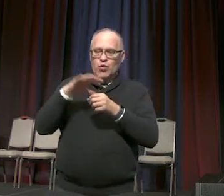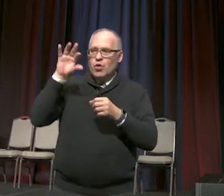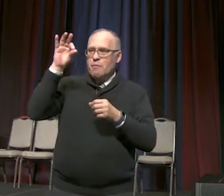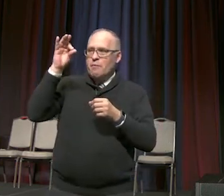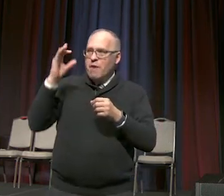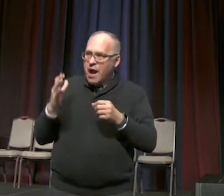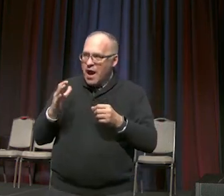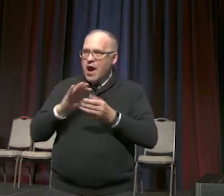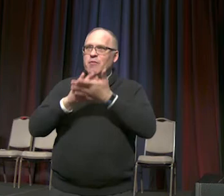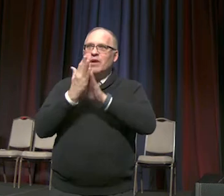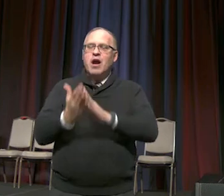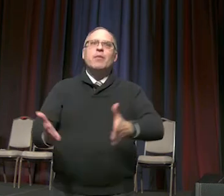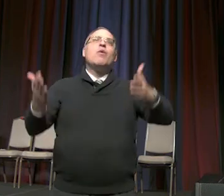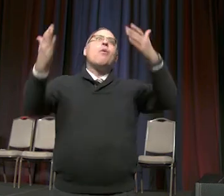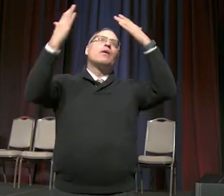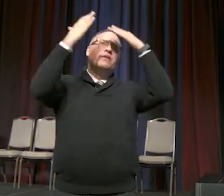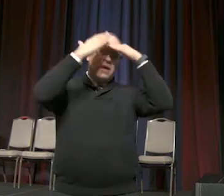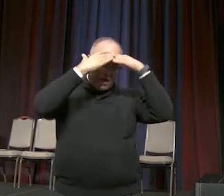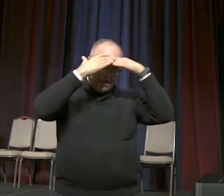becoming ordained,